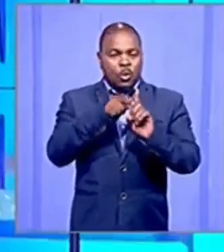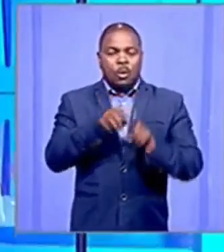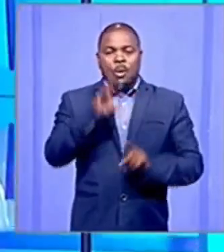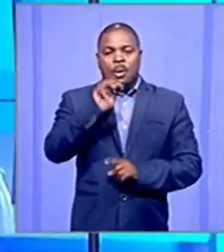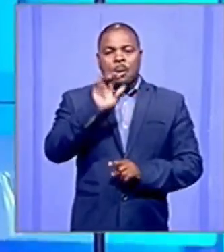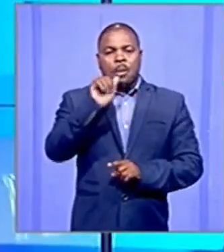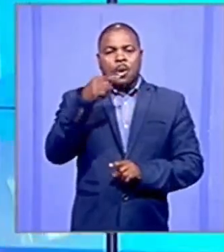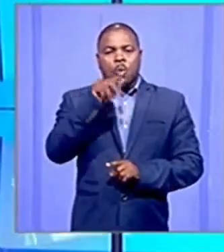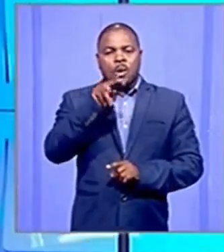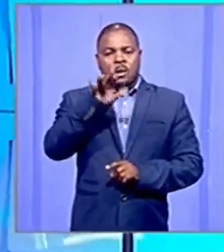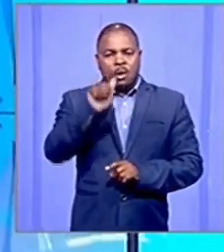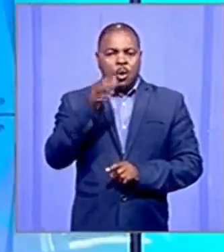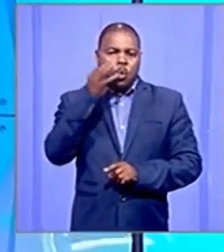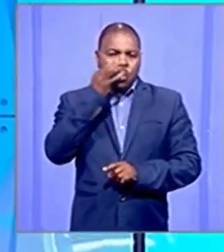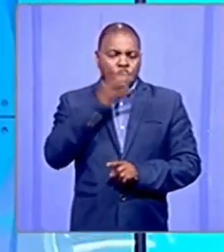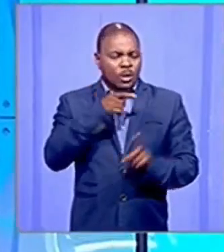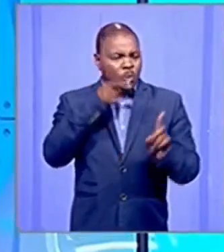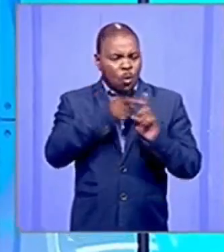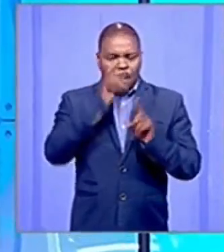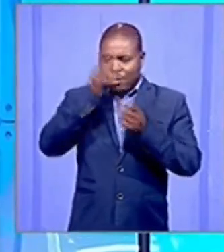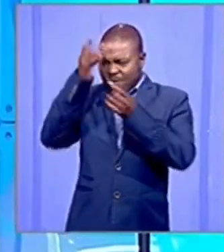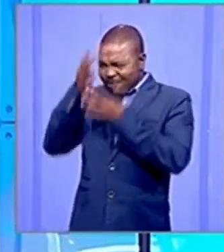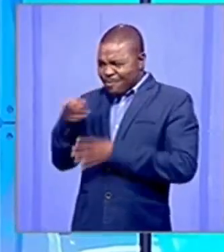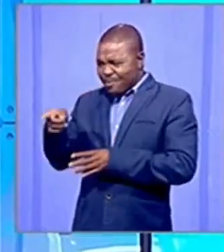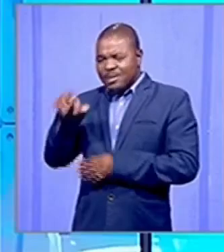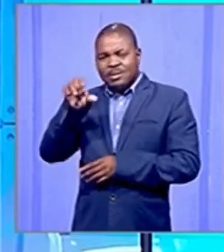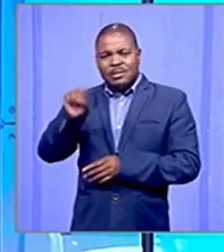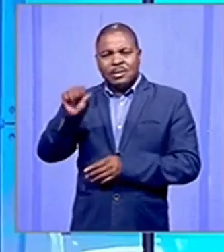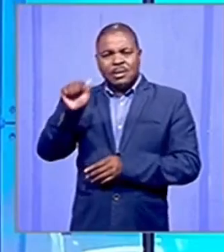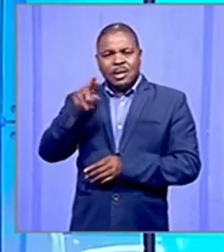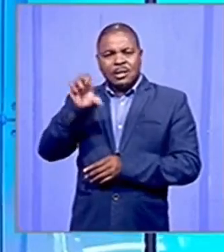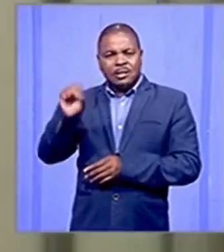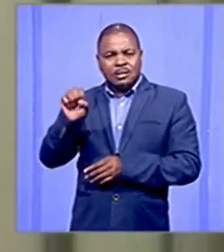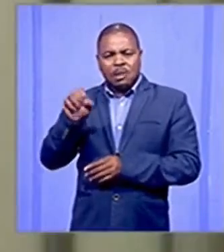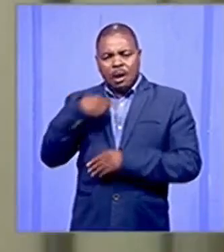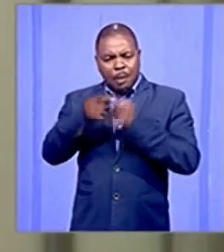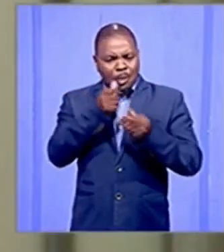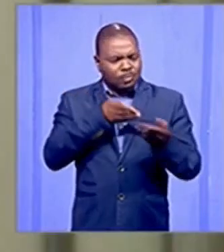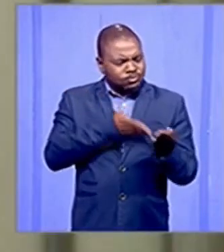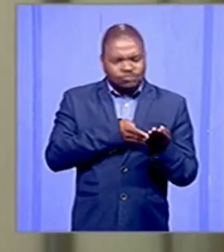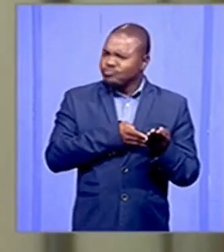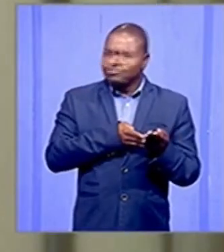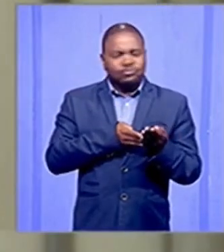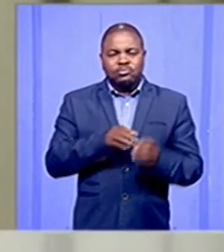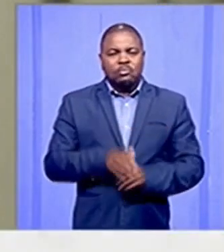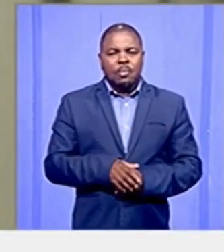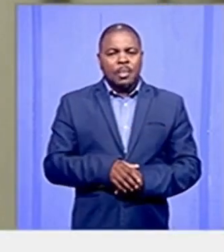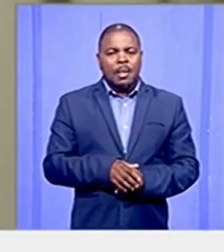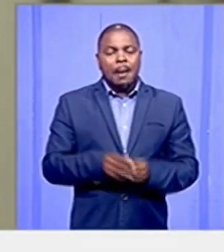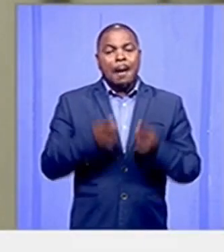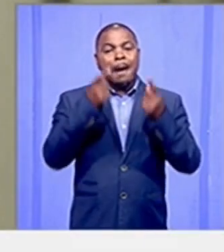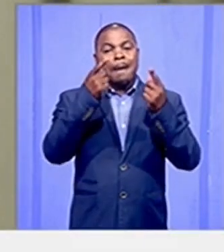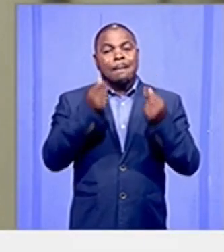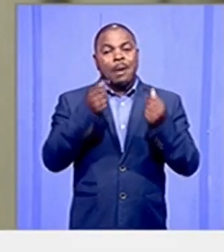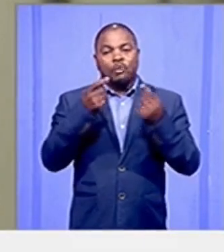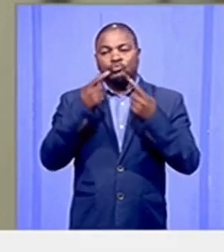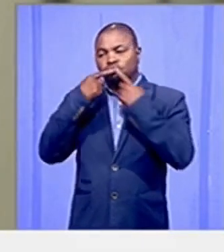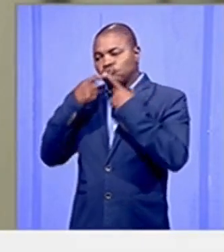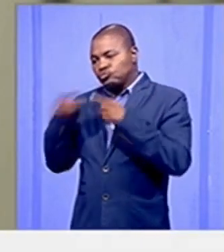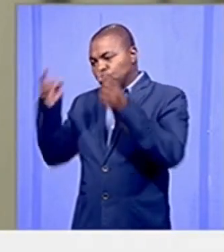mopresidente Cyril Ramaphosa ho tlalela SARS ka tjhelete eo ha ne a e amohela. Obligation to declare the money to